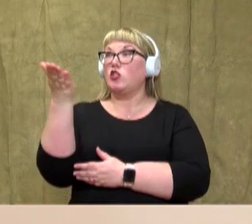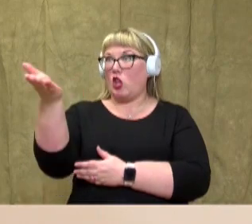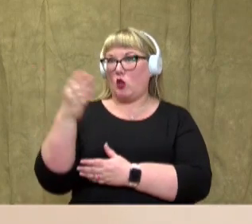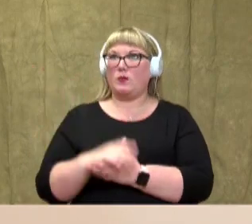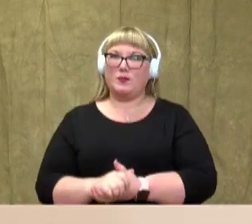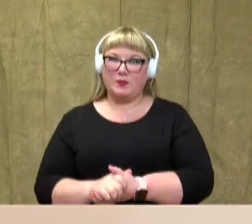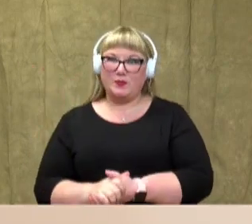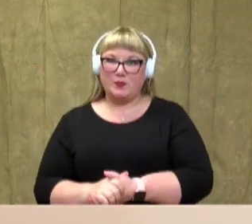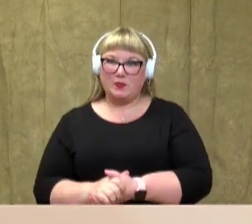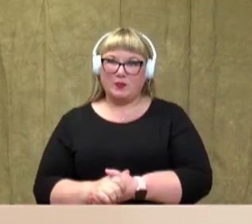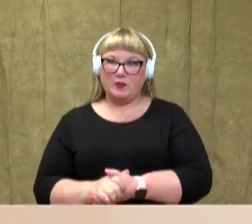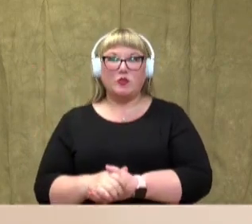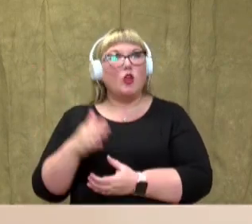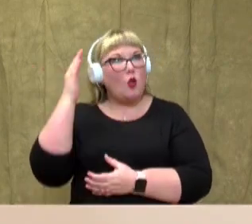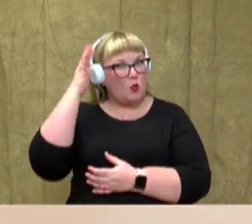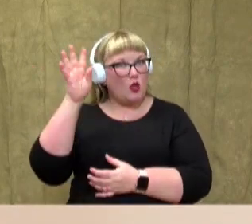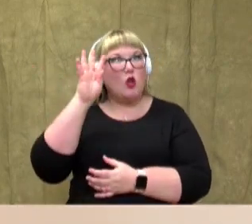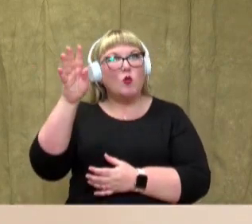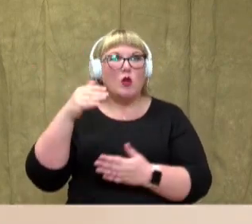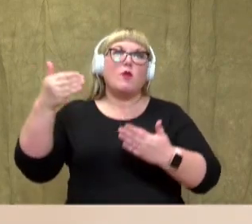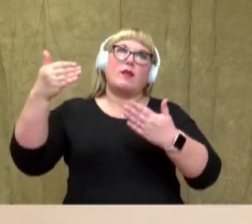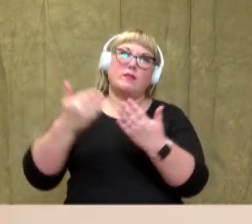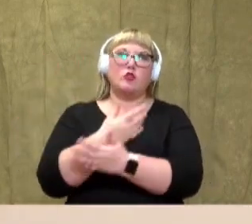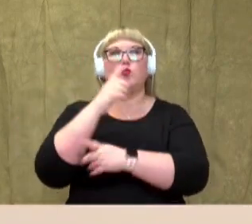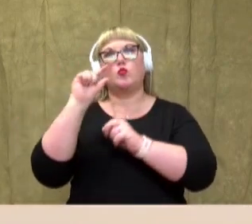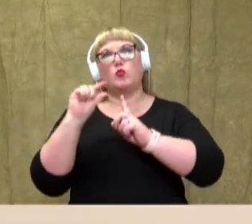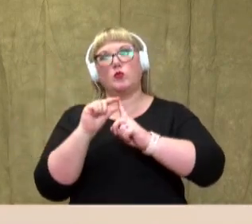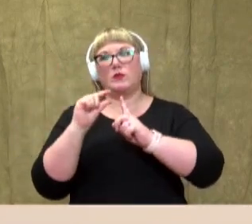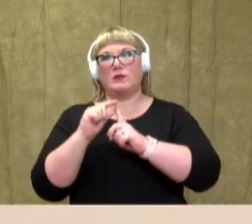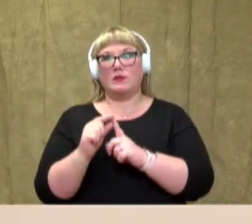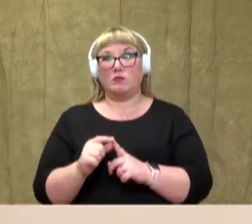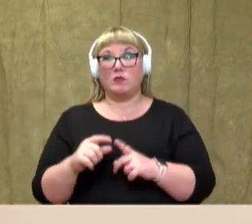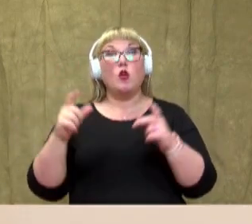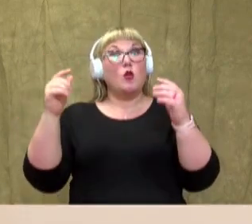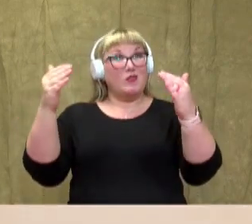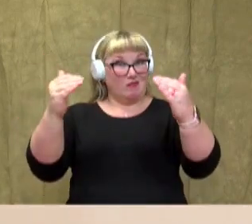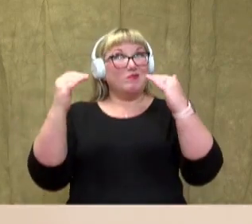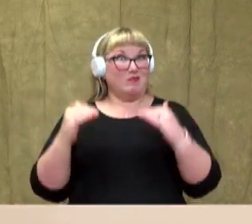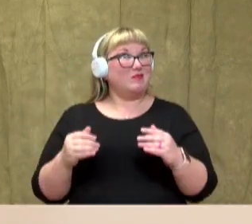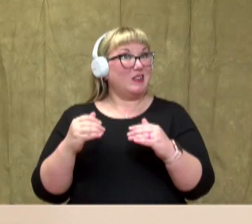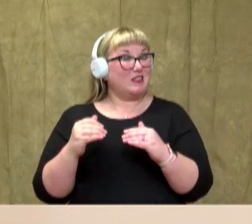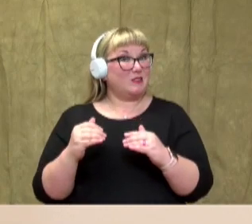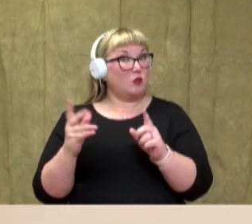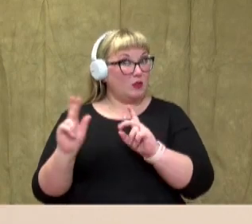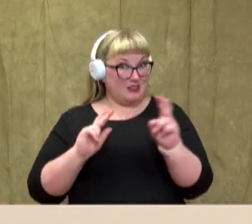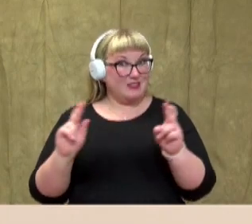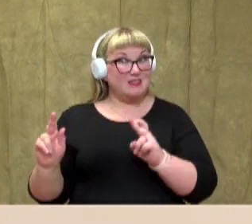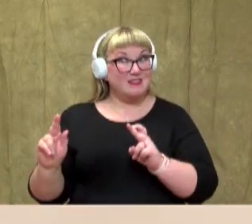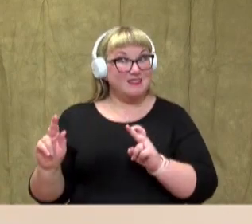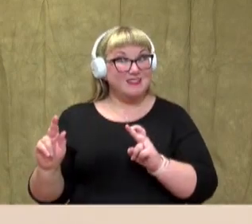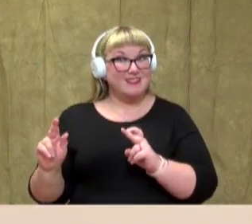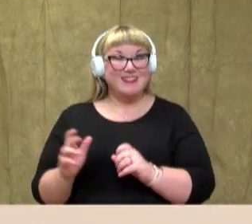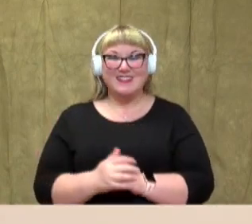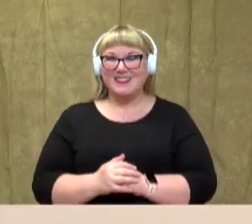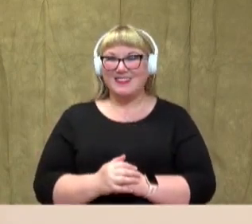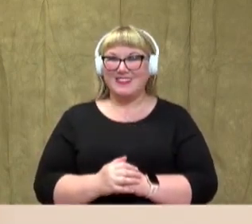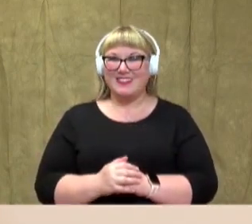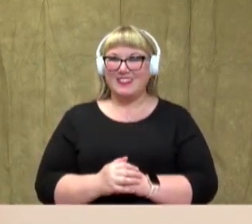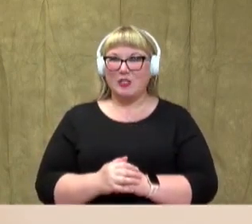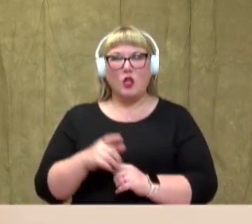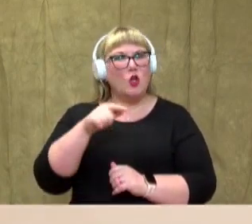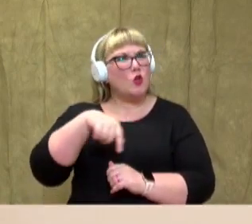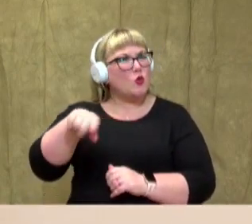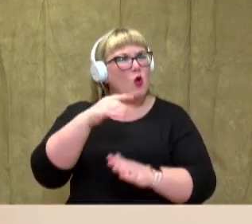just so we know that we have created a new word. Ready to move on to our next one? All right, here we go, friends. You all